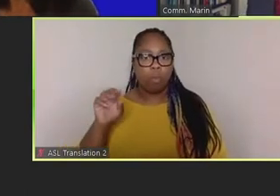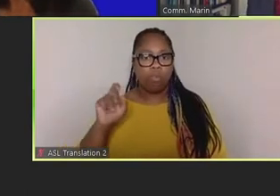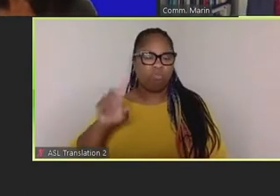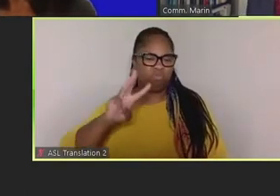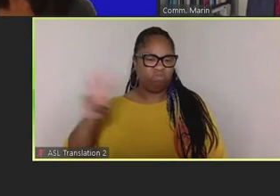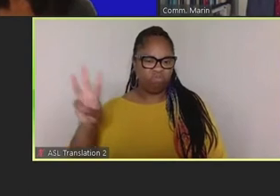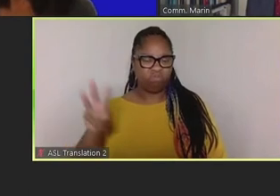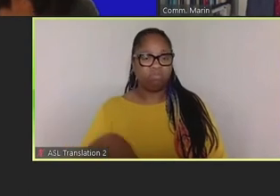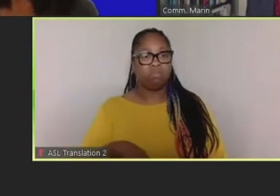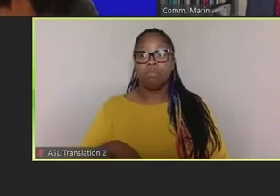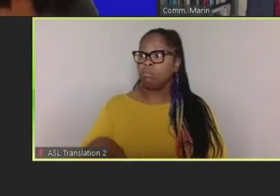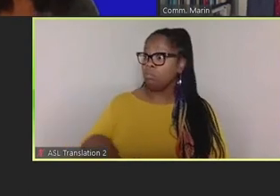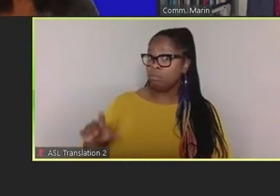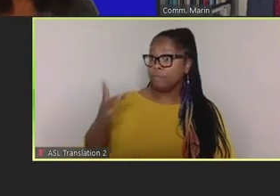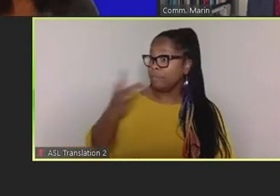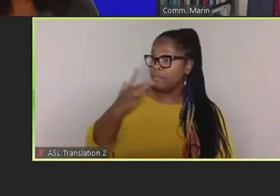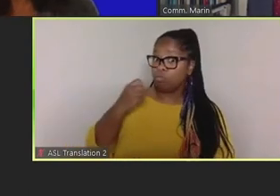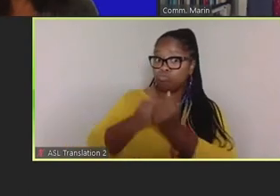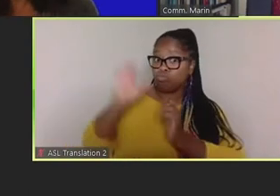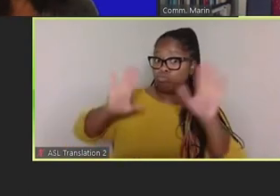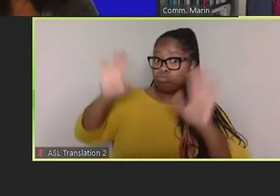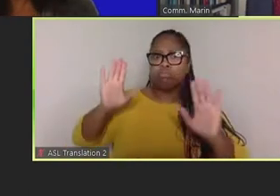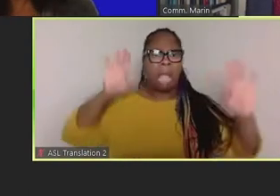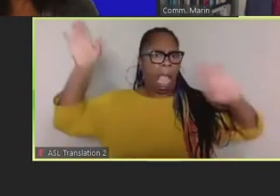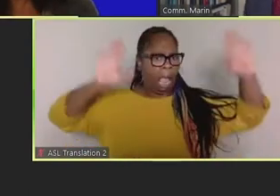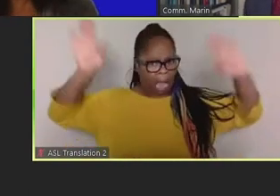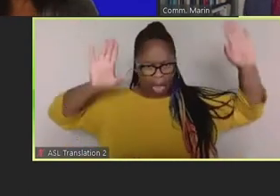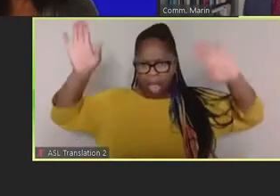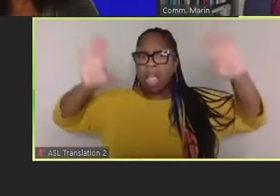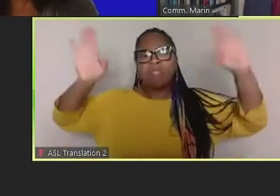On the resolutions, all in favor? Aye. Aye. Aye. Aye.